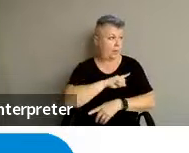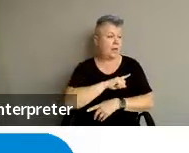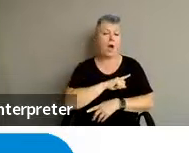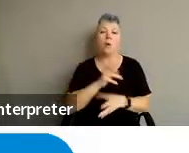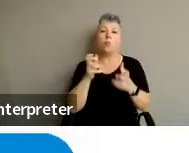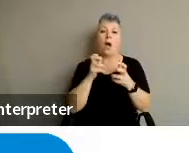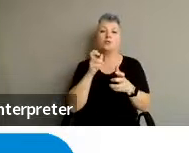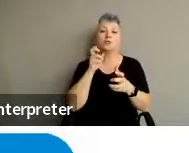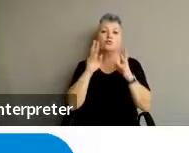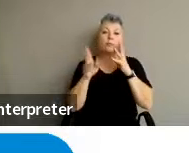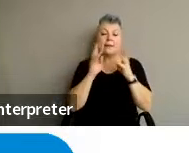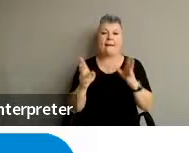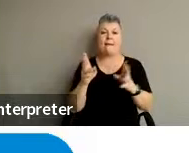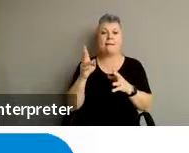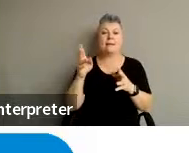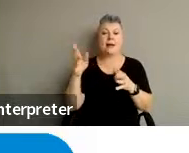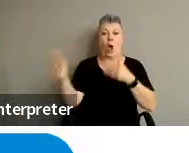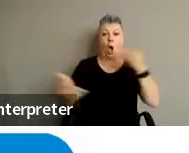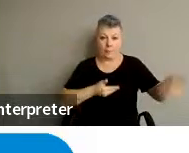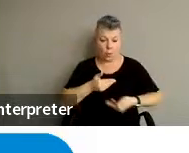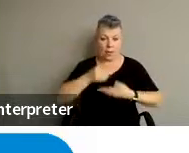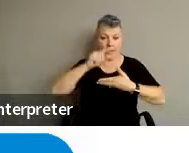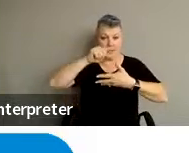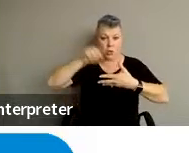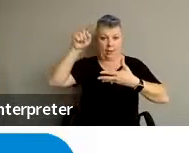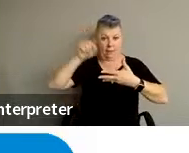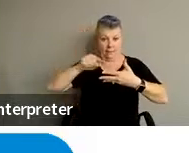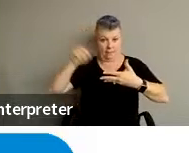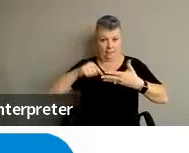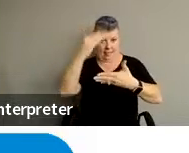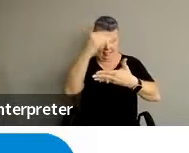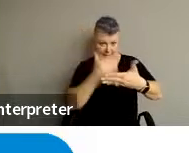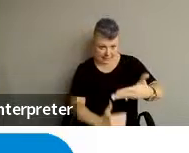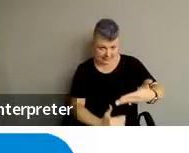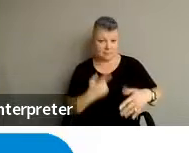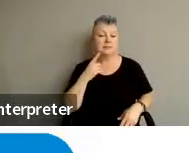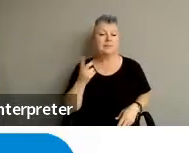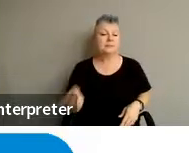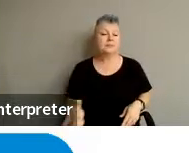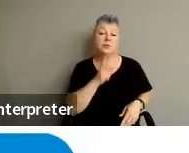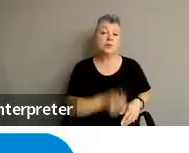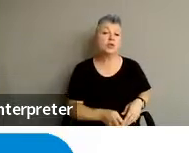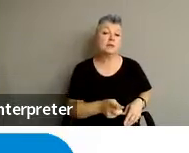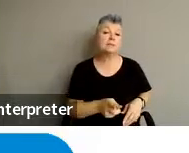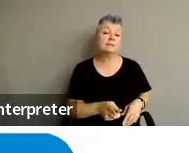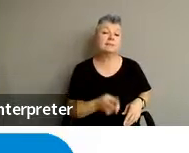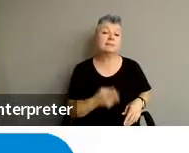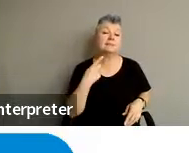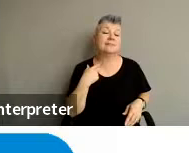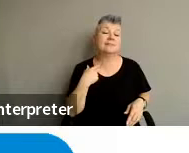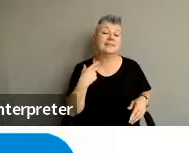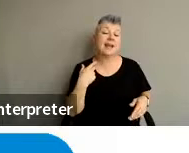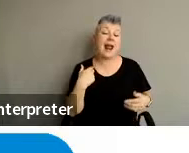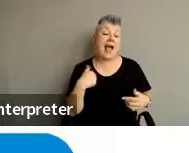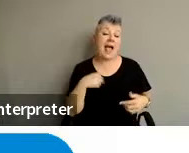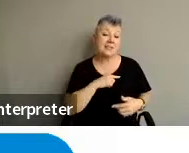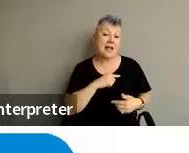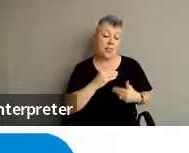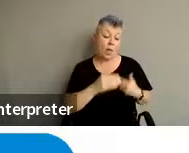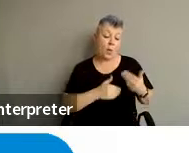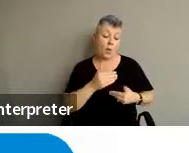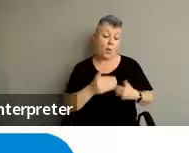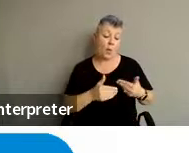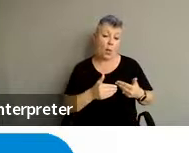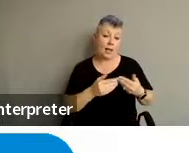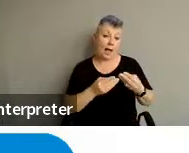we did and presented to you a while back with our paraprofessionals to ensure as this role fades